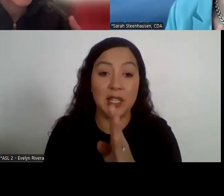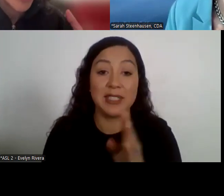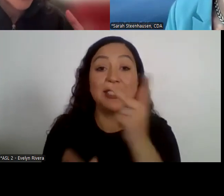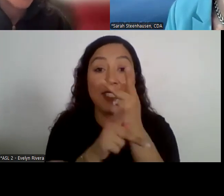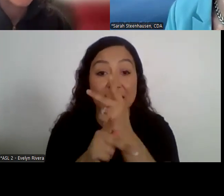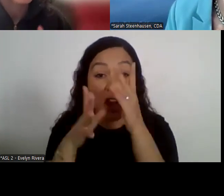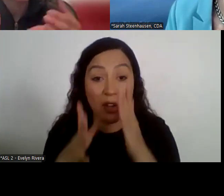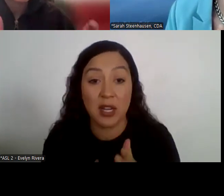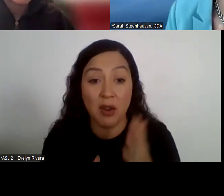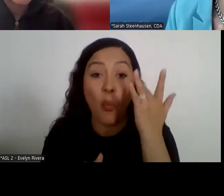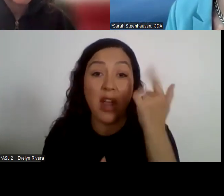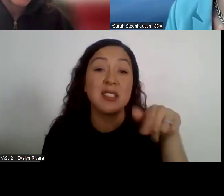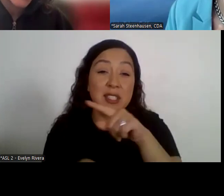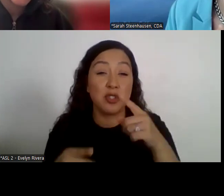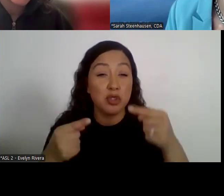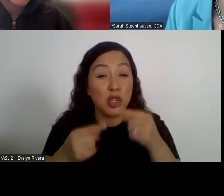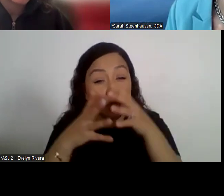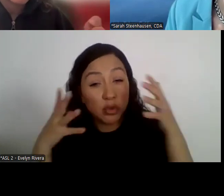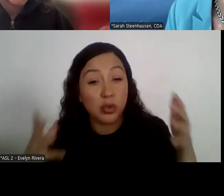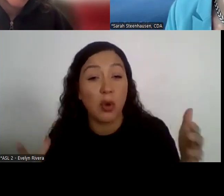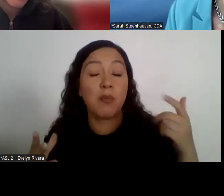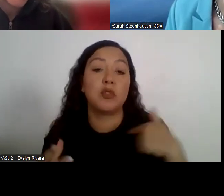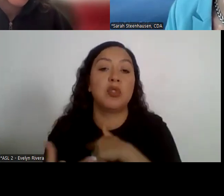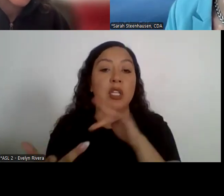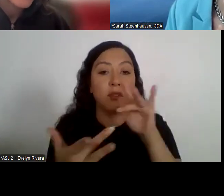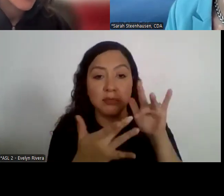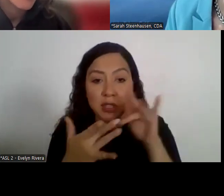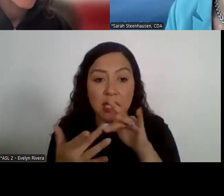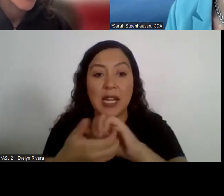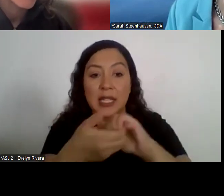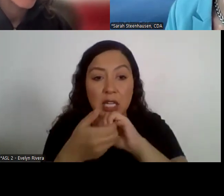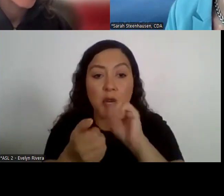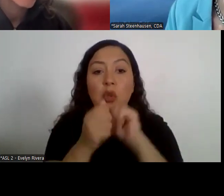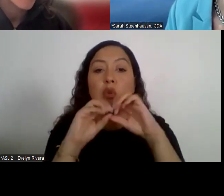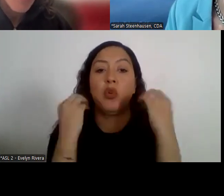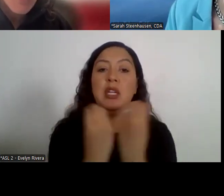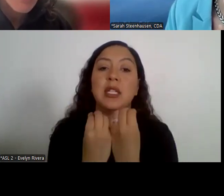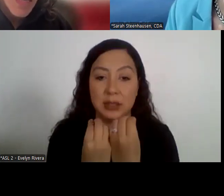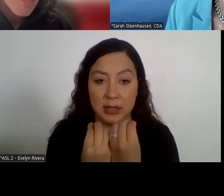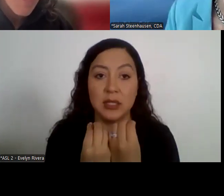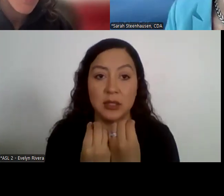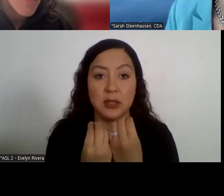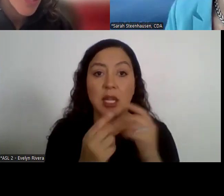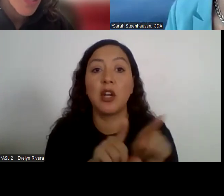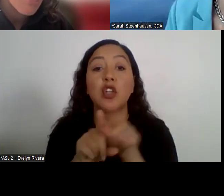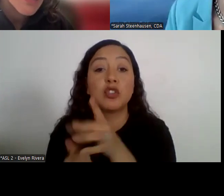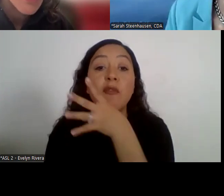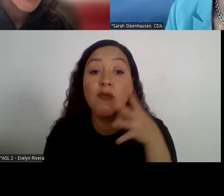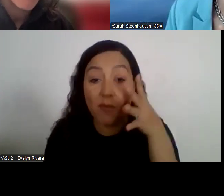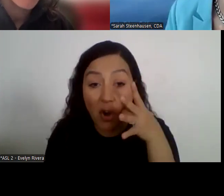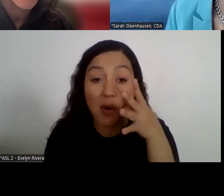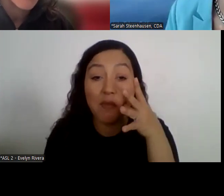juggling so much. So we'll connect with the organizations. We now have a number of connections in farm labor